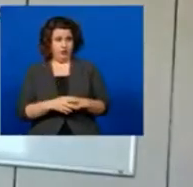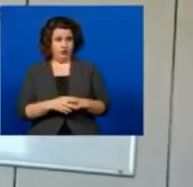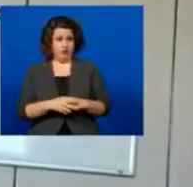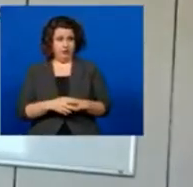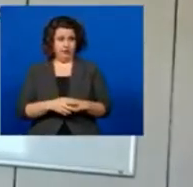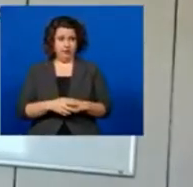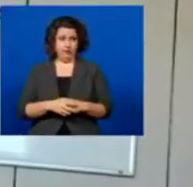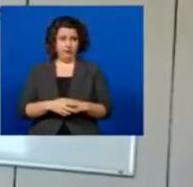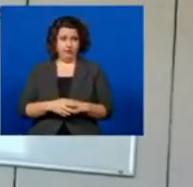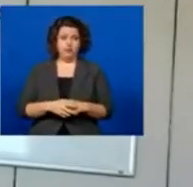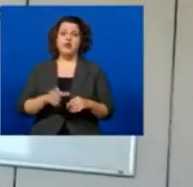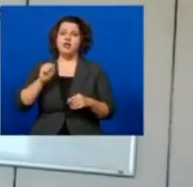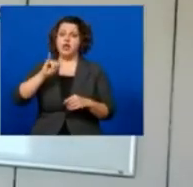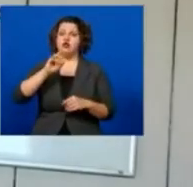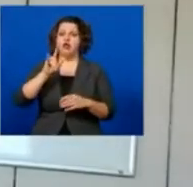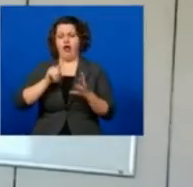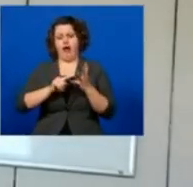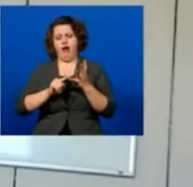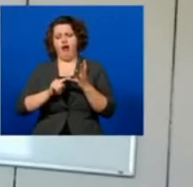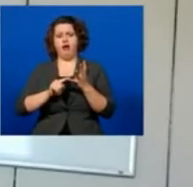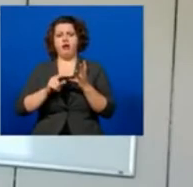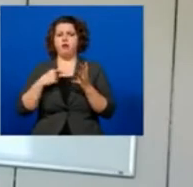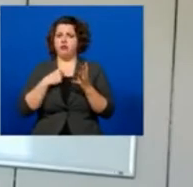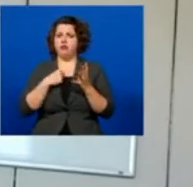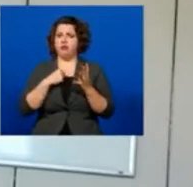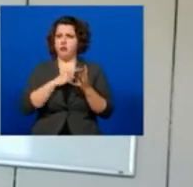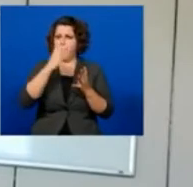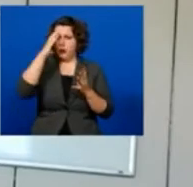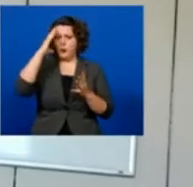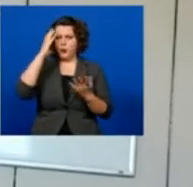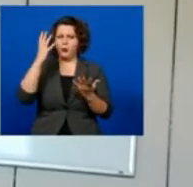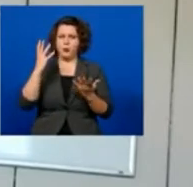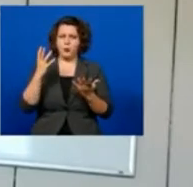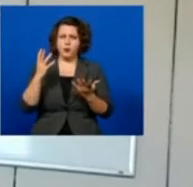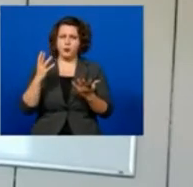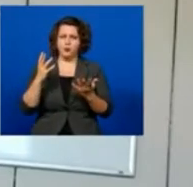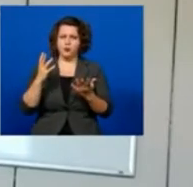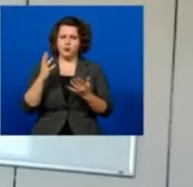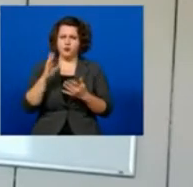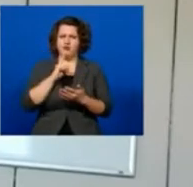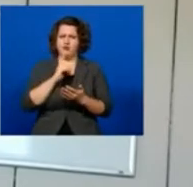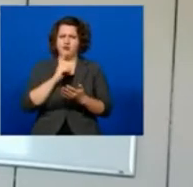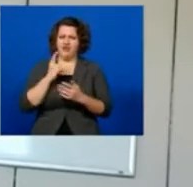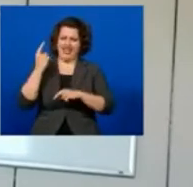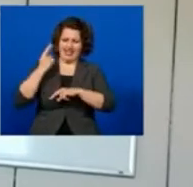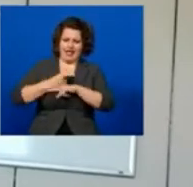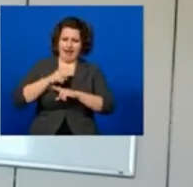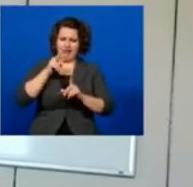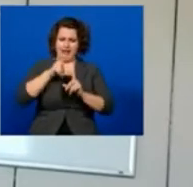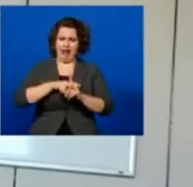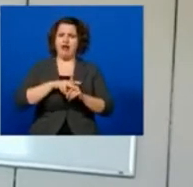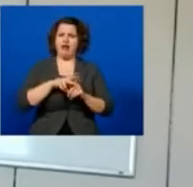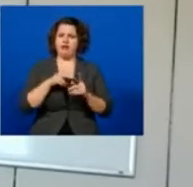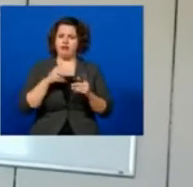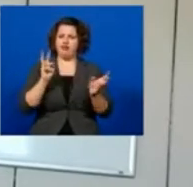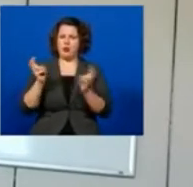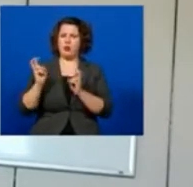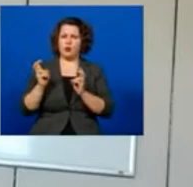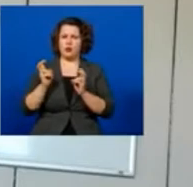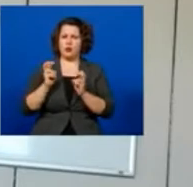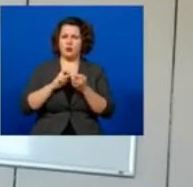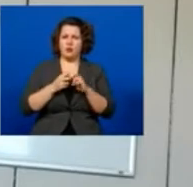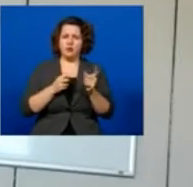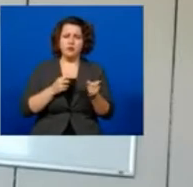Yeah, that's right. At the end of July, we were aware that there was an issue with the date that was being assigned to individuals who